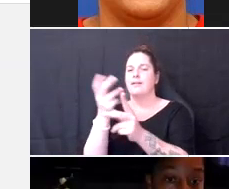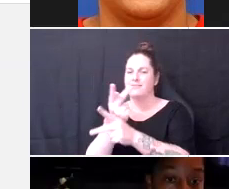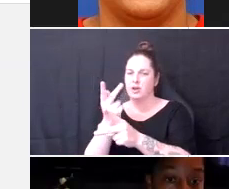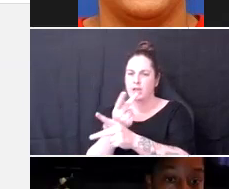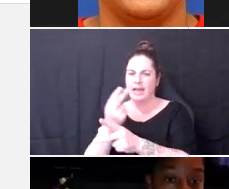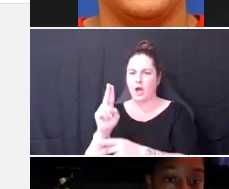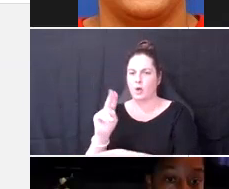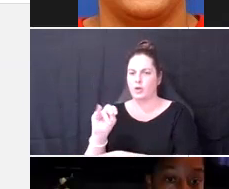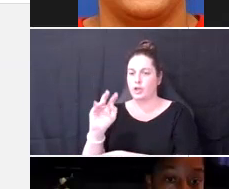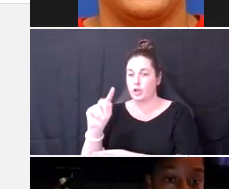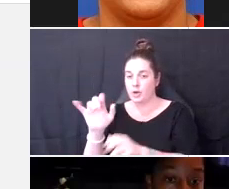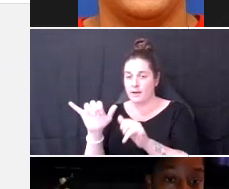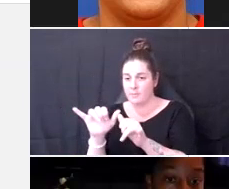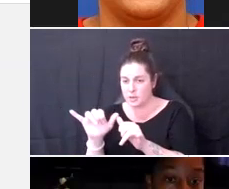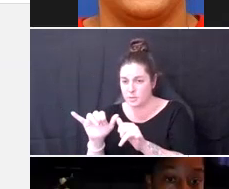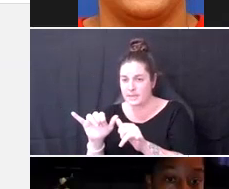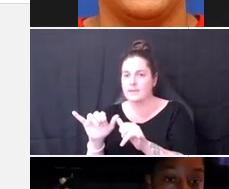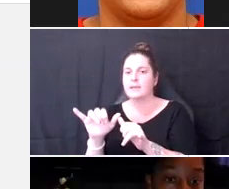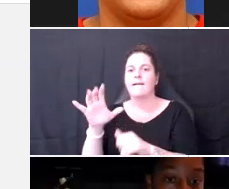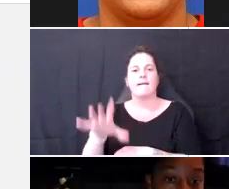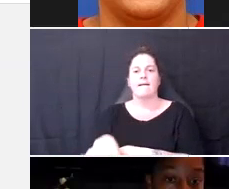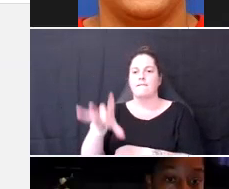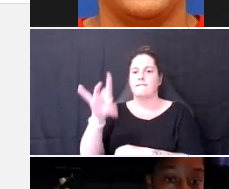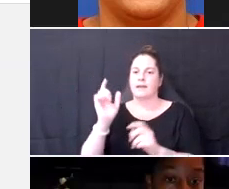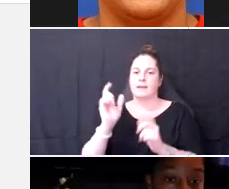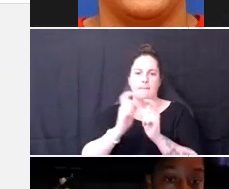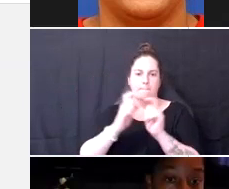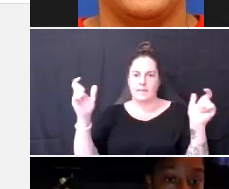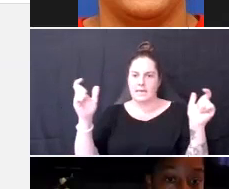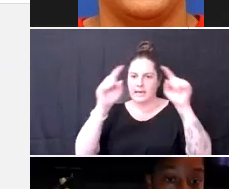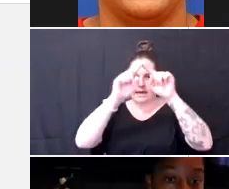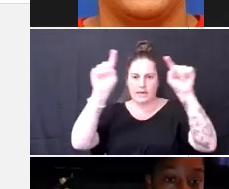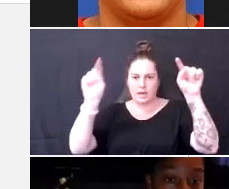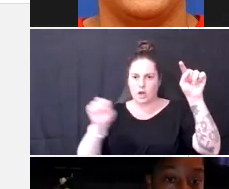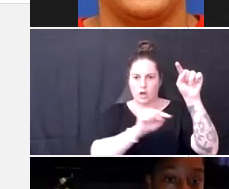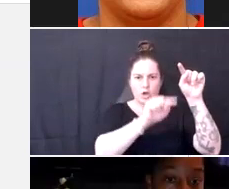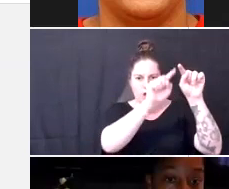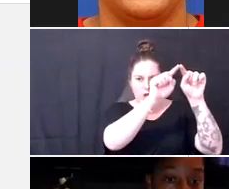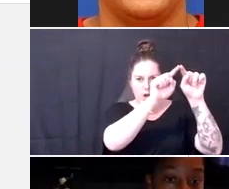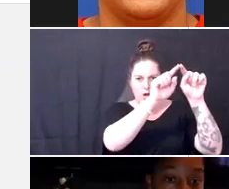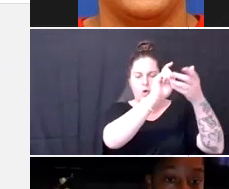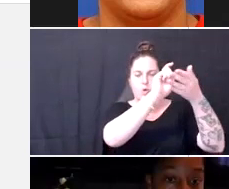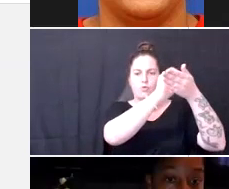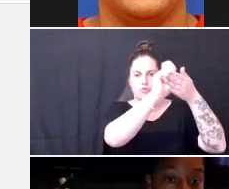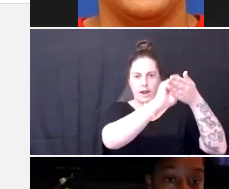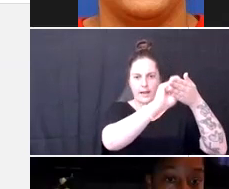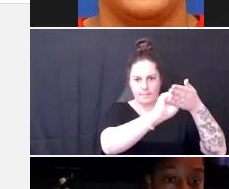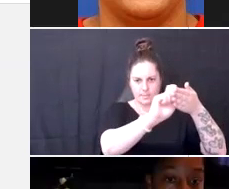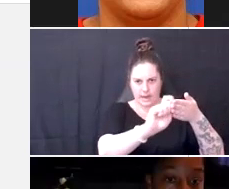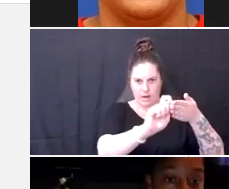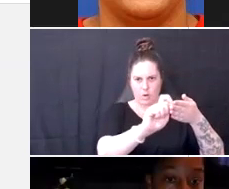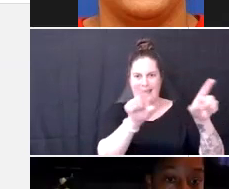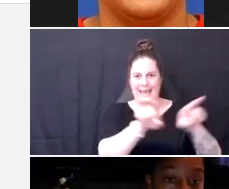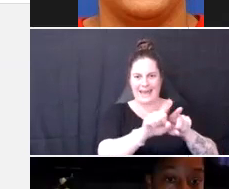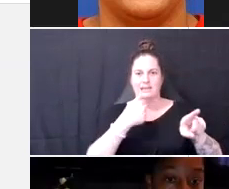is to get yourself a nice big index card and write down the properties as we come across them,